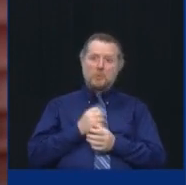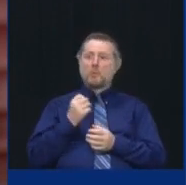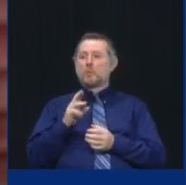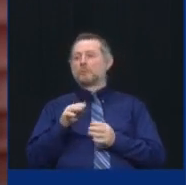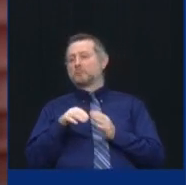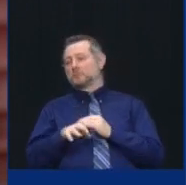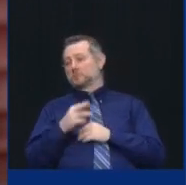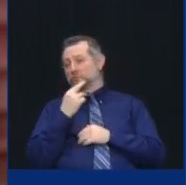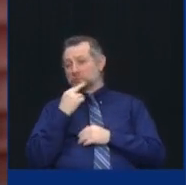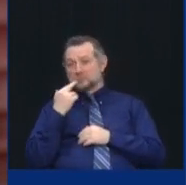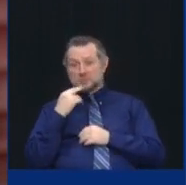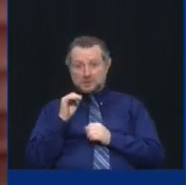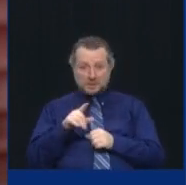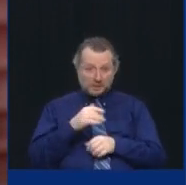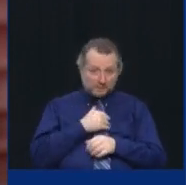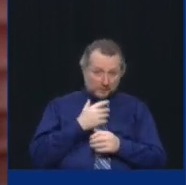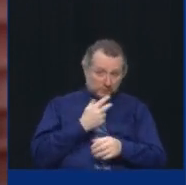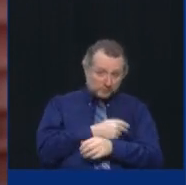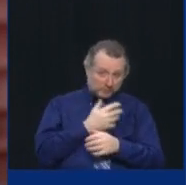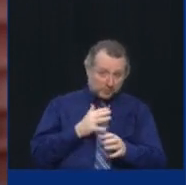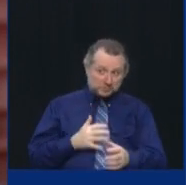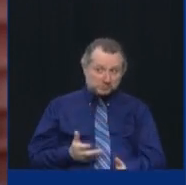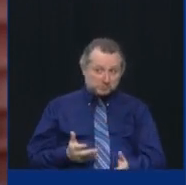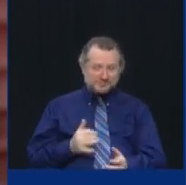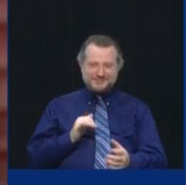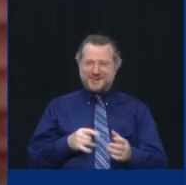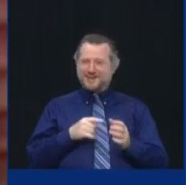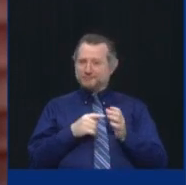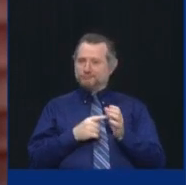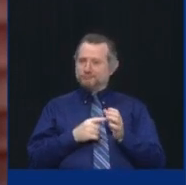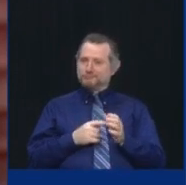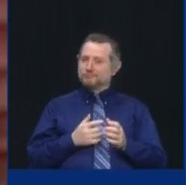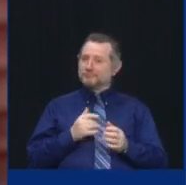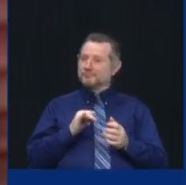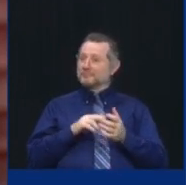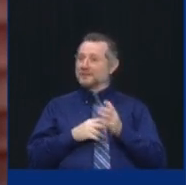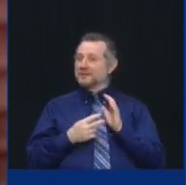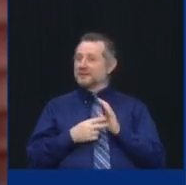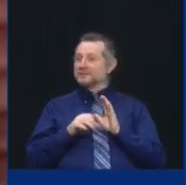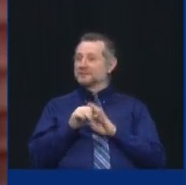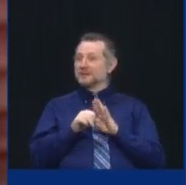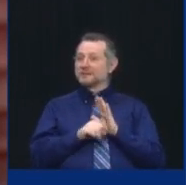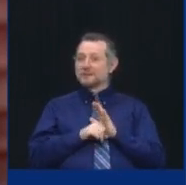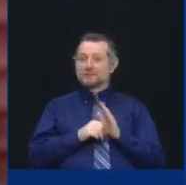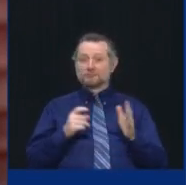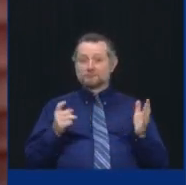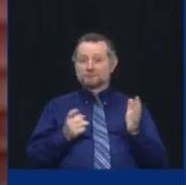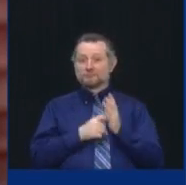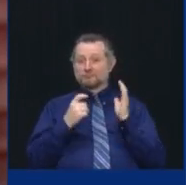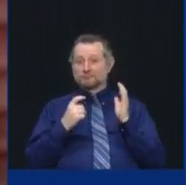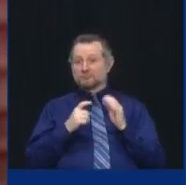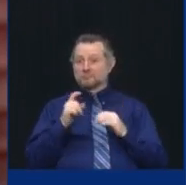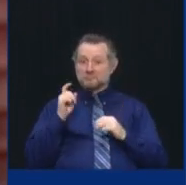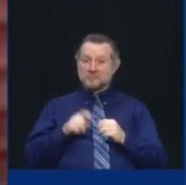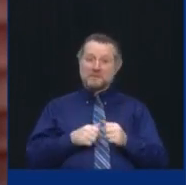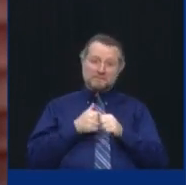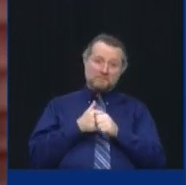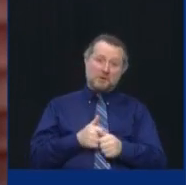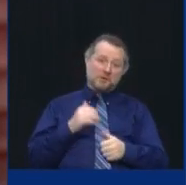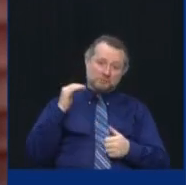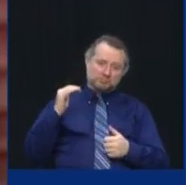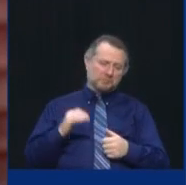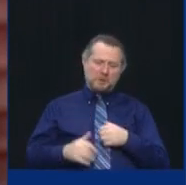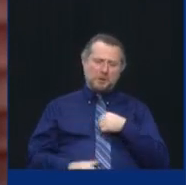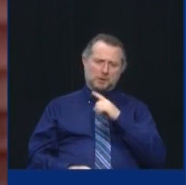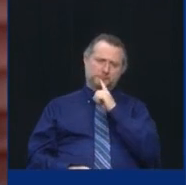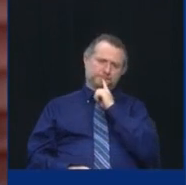Or not. There is no mandatory compliance by that the state is